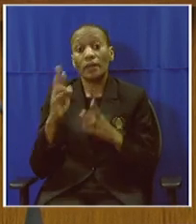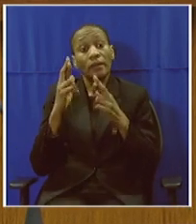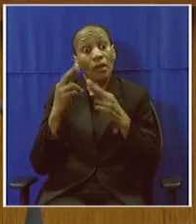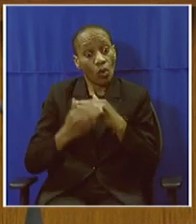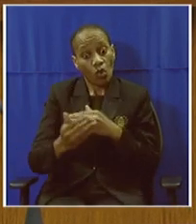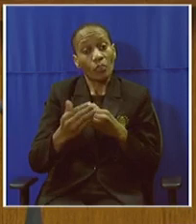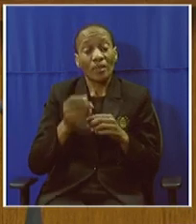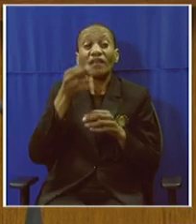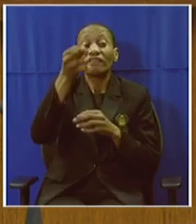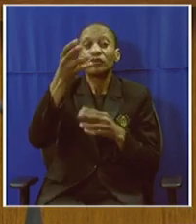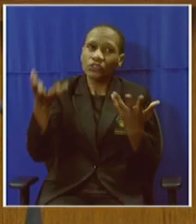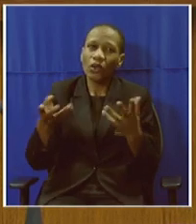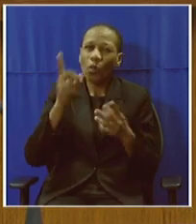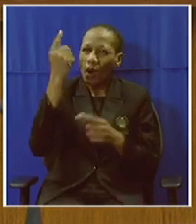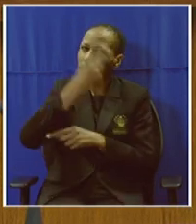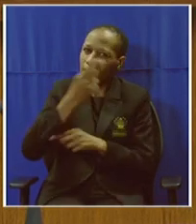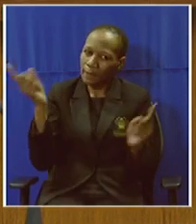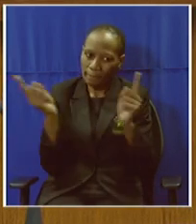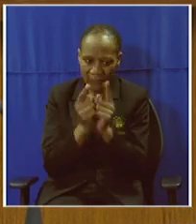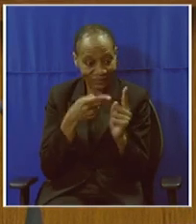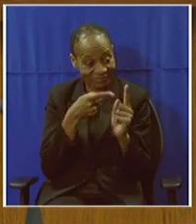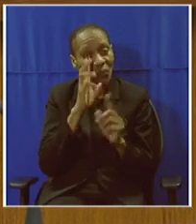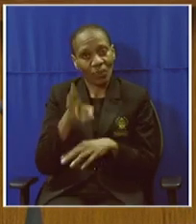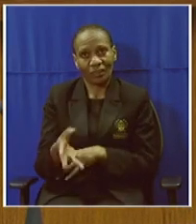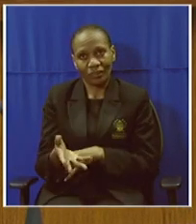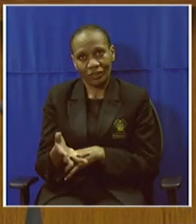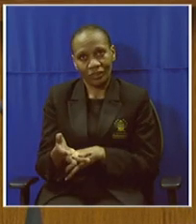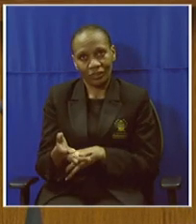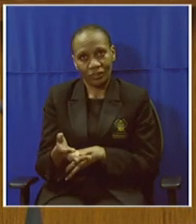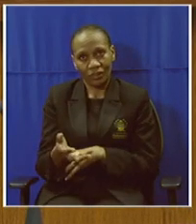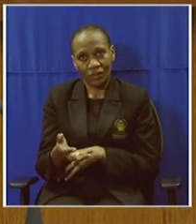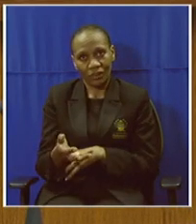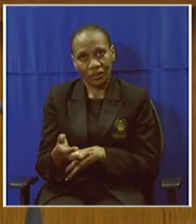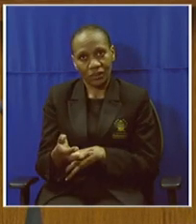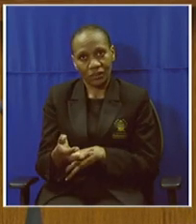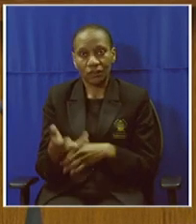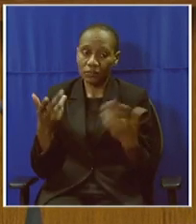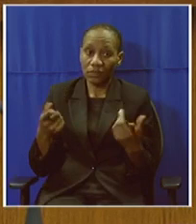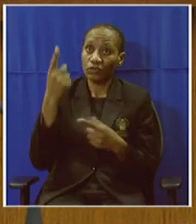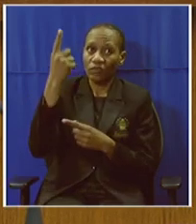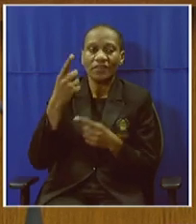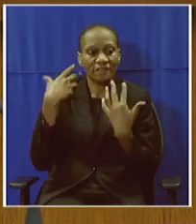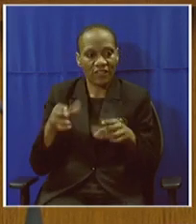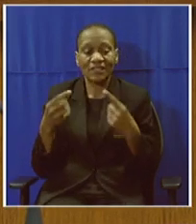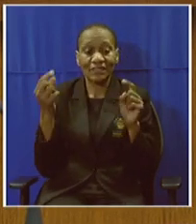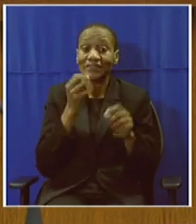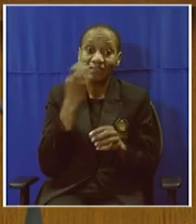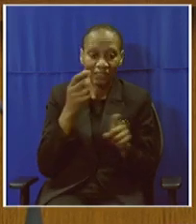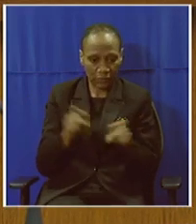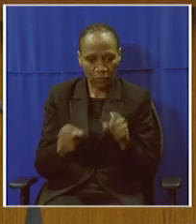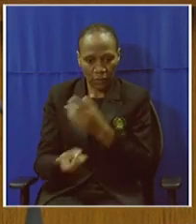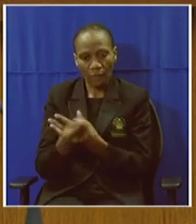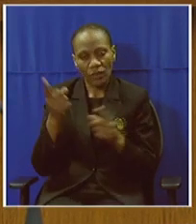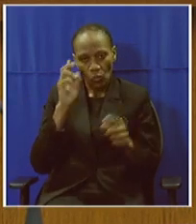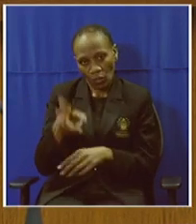her the other day, as promised by the Almighty. We